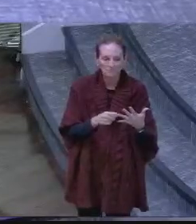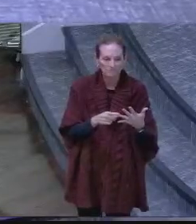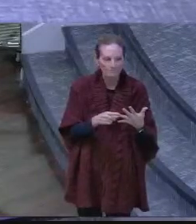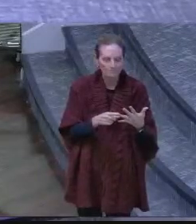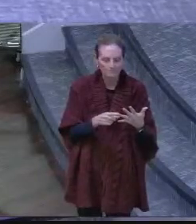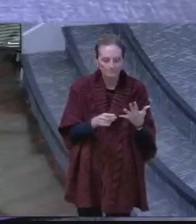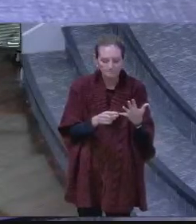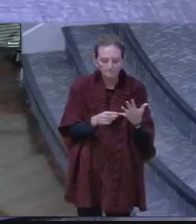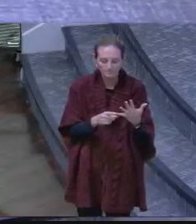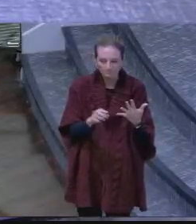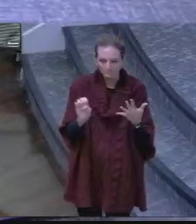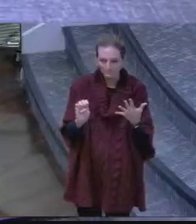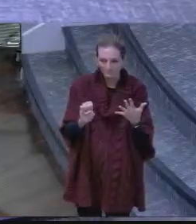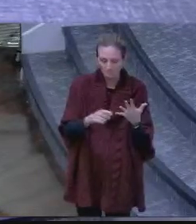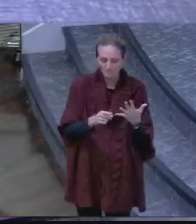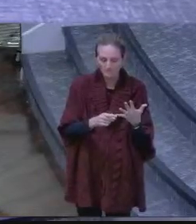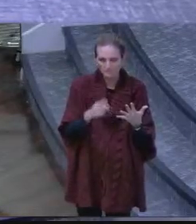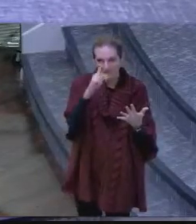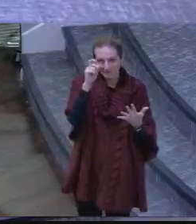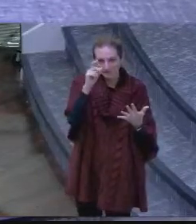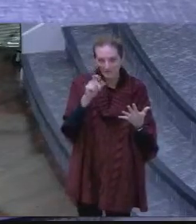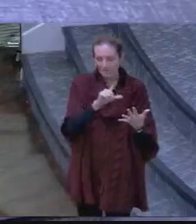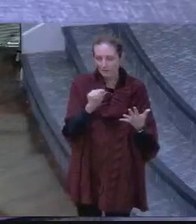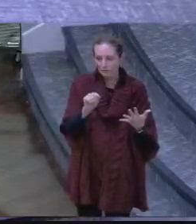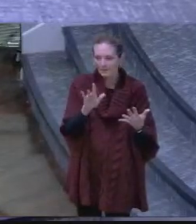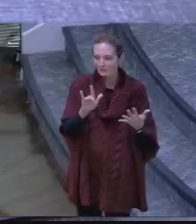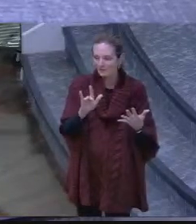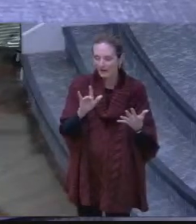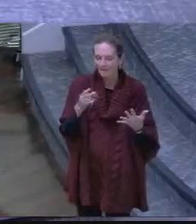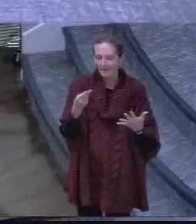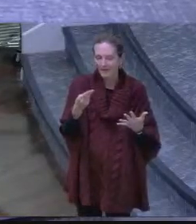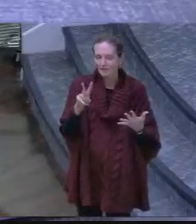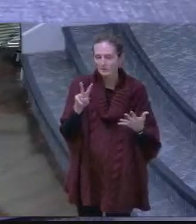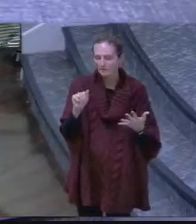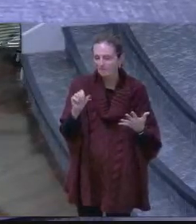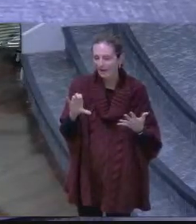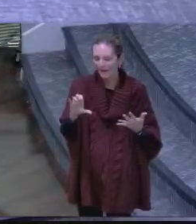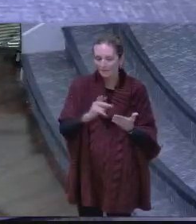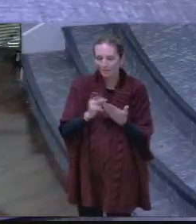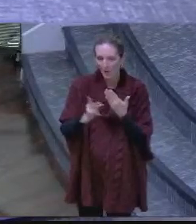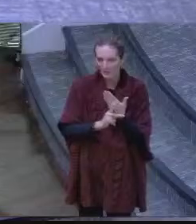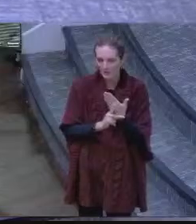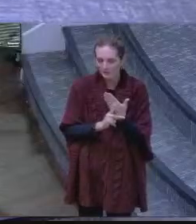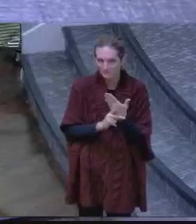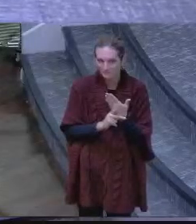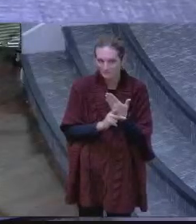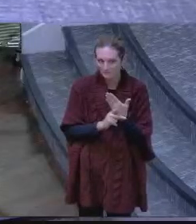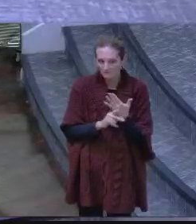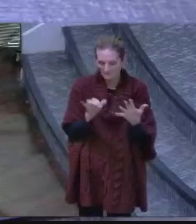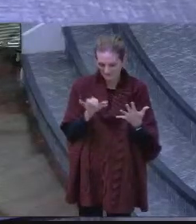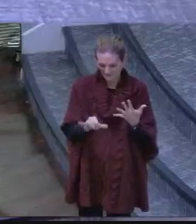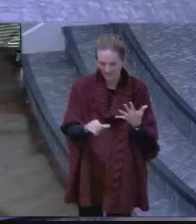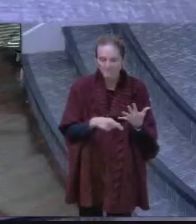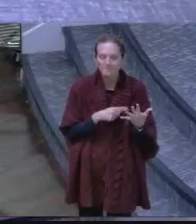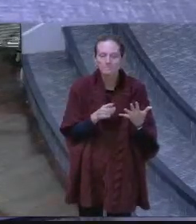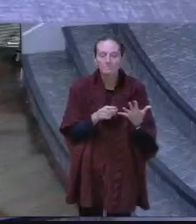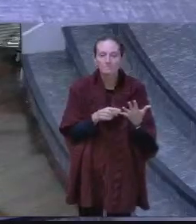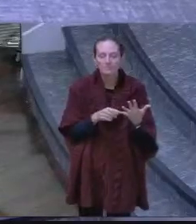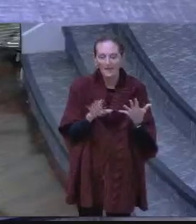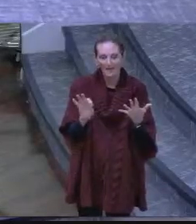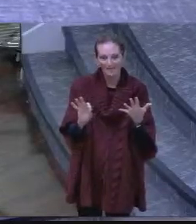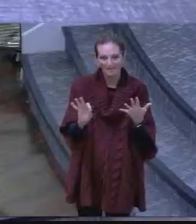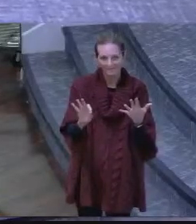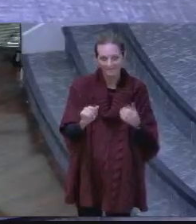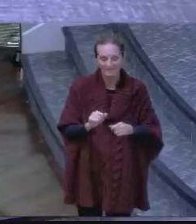stays. E, summer 2025 HVAC projects. All right, stays. F,